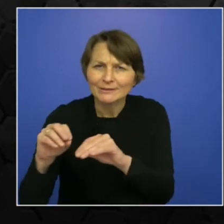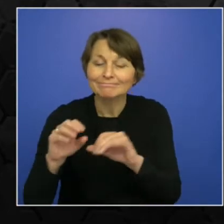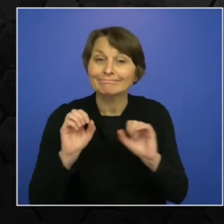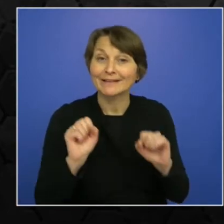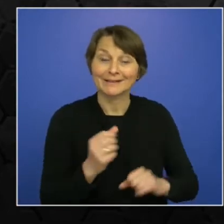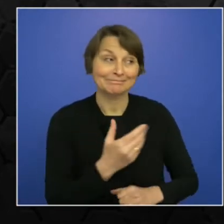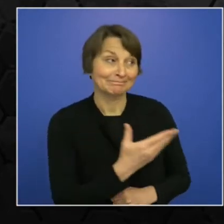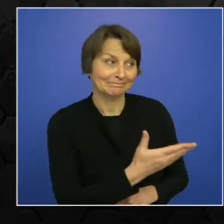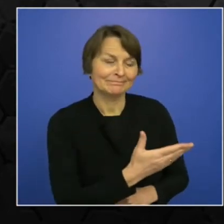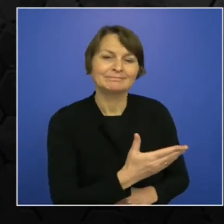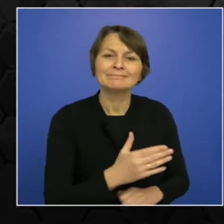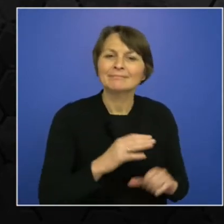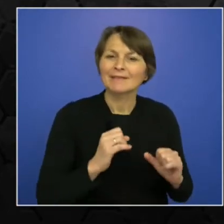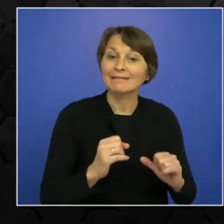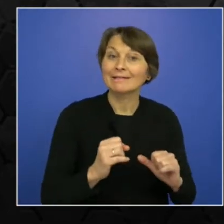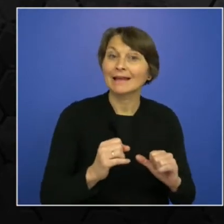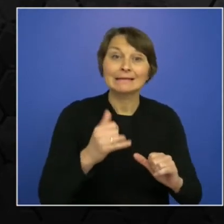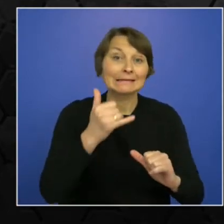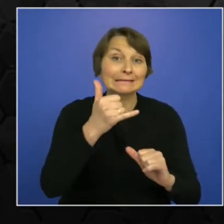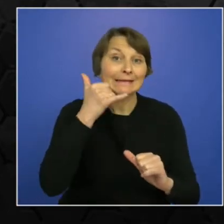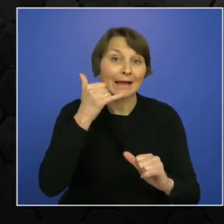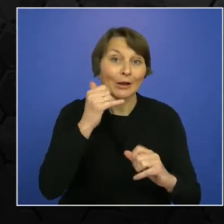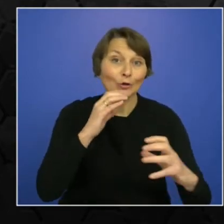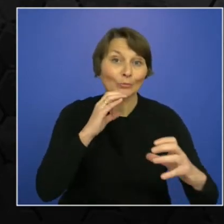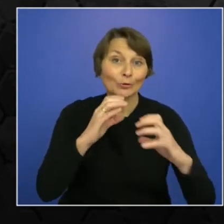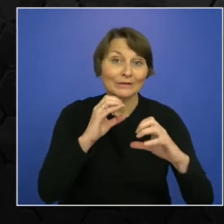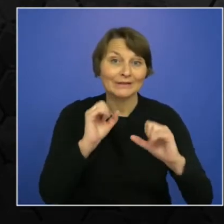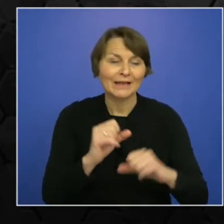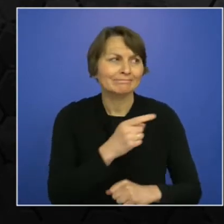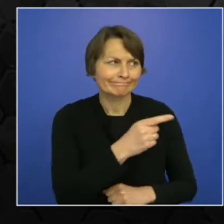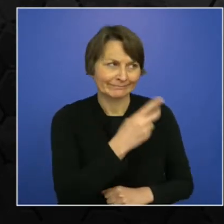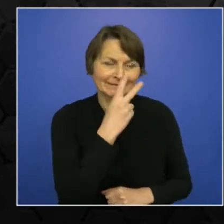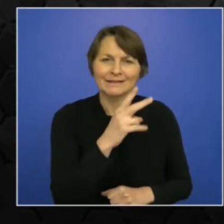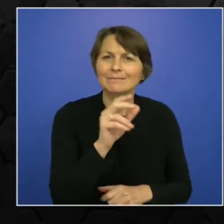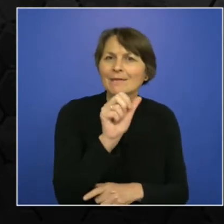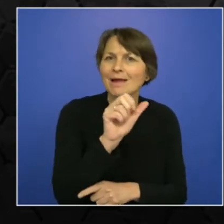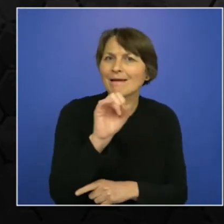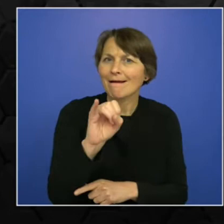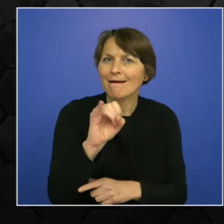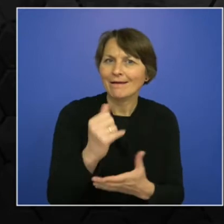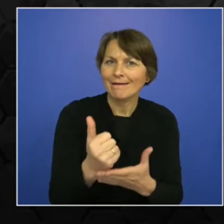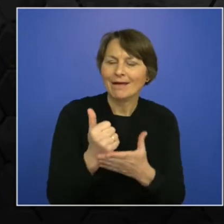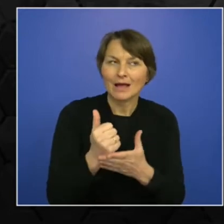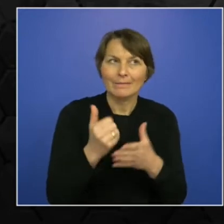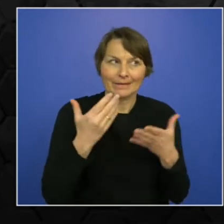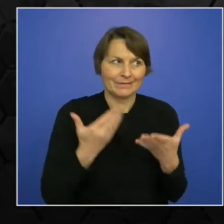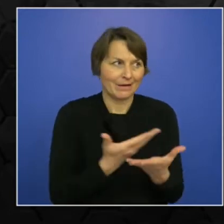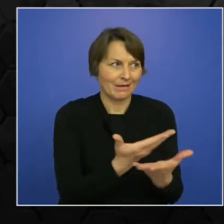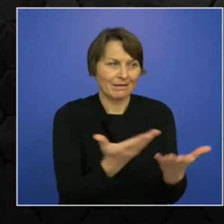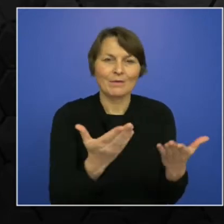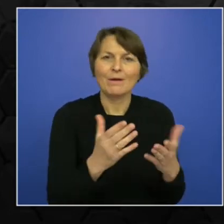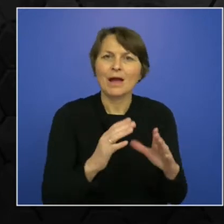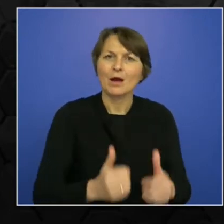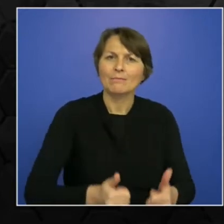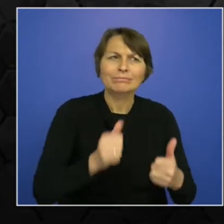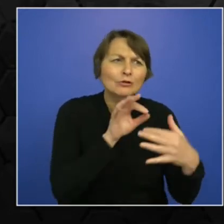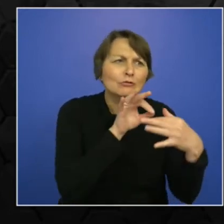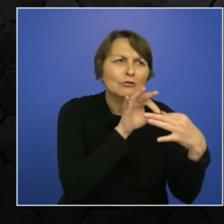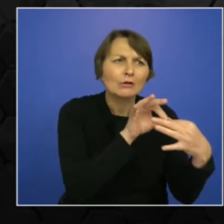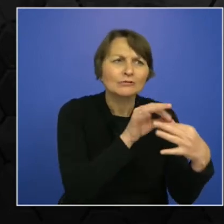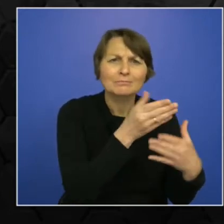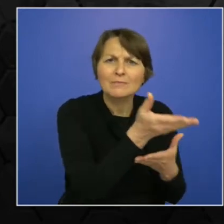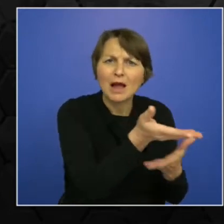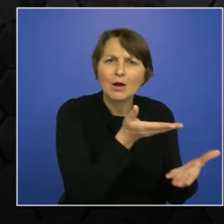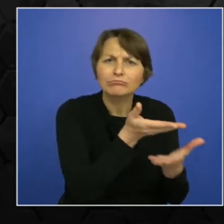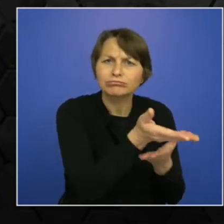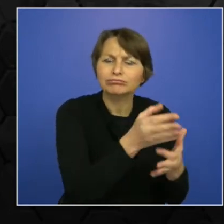and telecommunications. We are using artificial intelligence to change the way we are relating to customers. AI lets